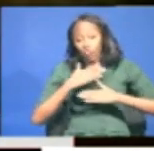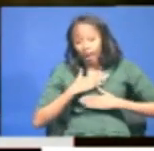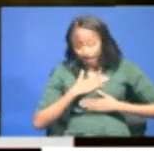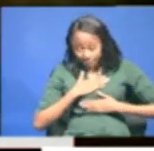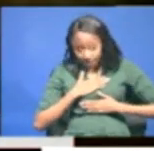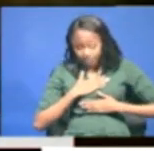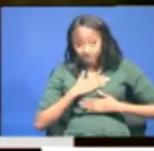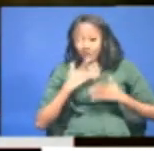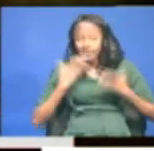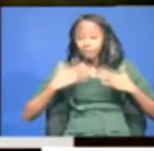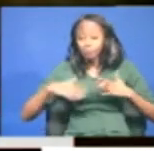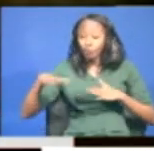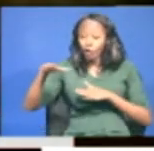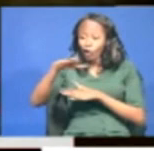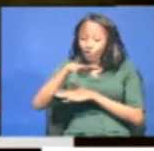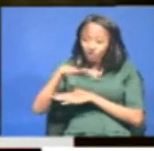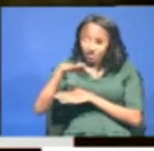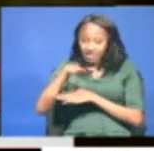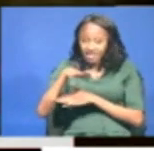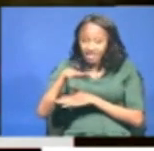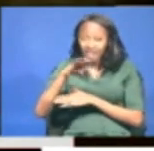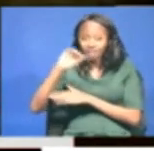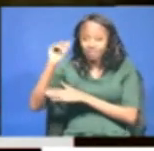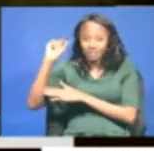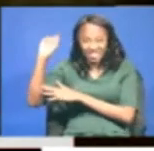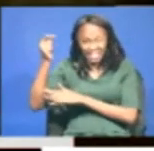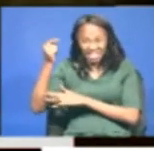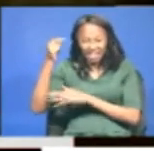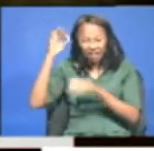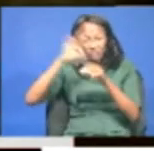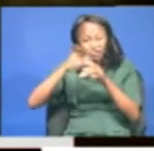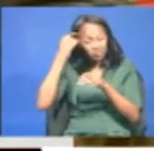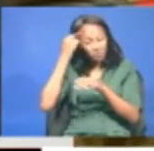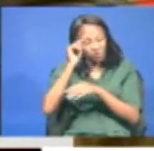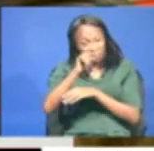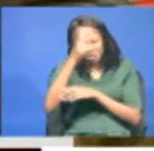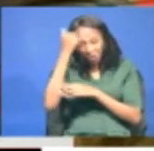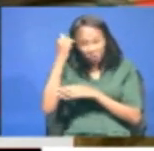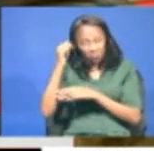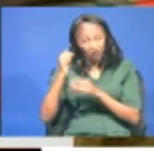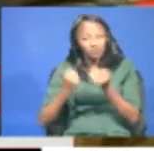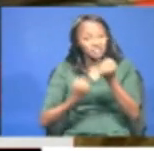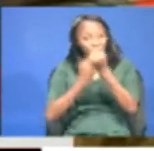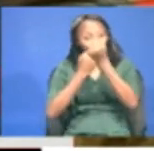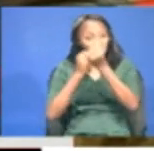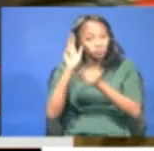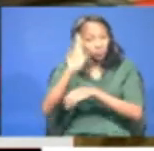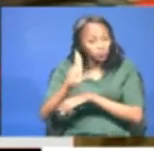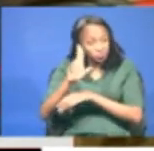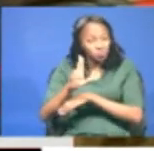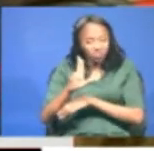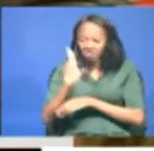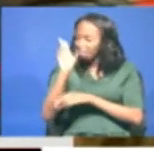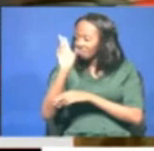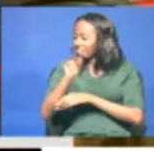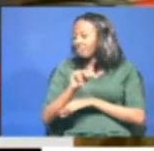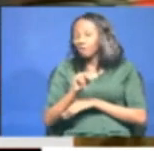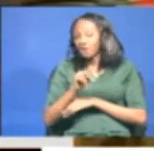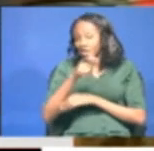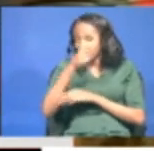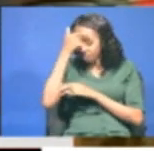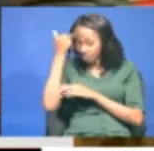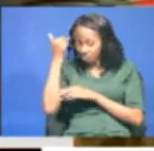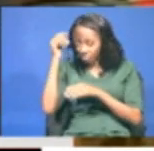region did not vote for you because you supported President Uhuru Kenyatta. They did not vote for you because of the